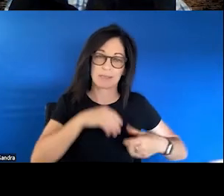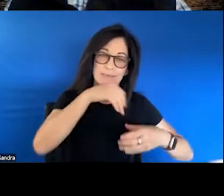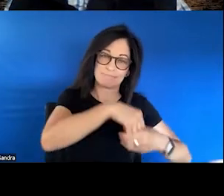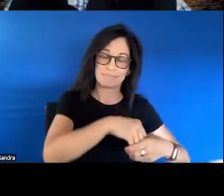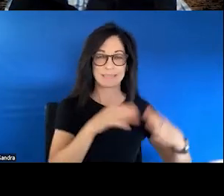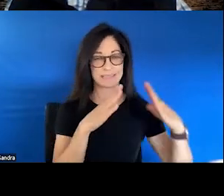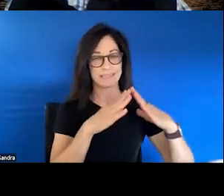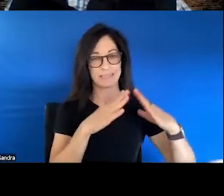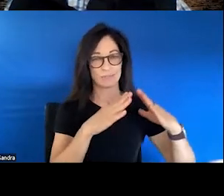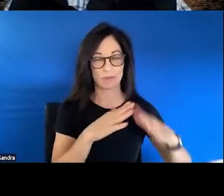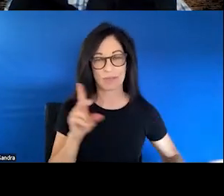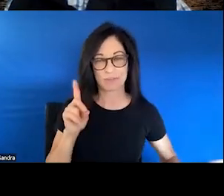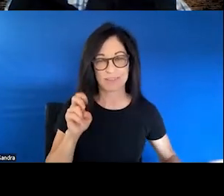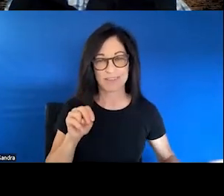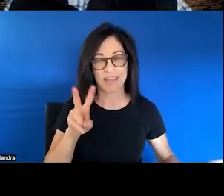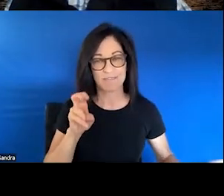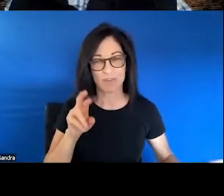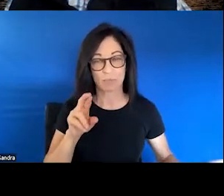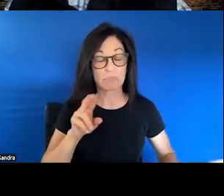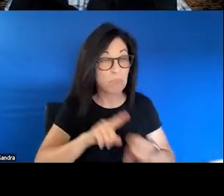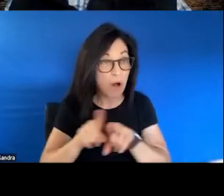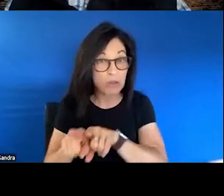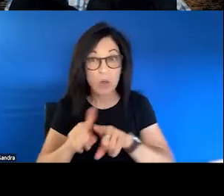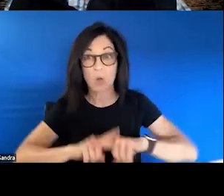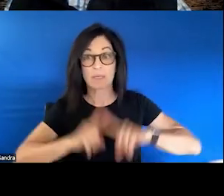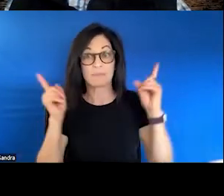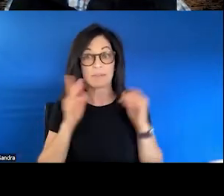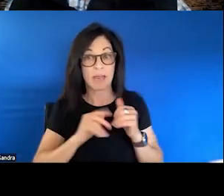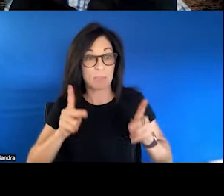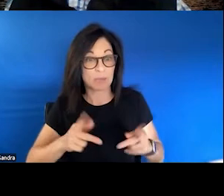And that is much different than somebody living in